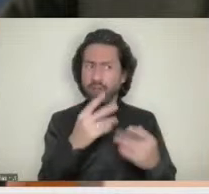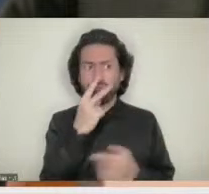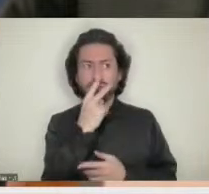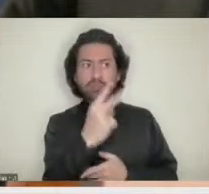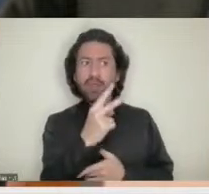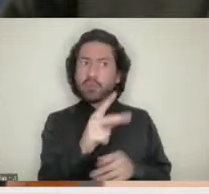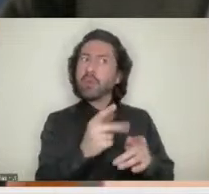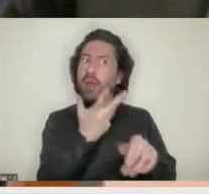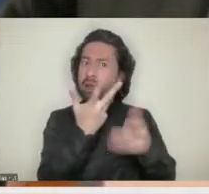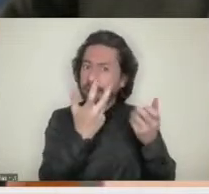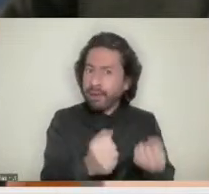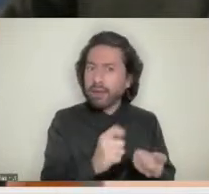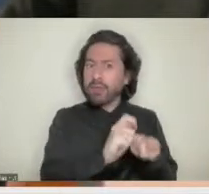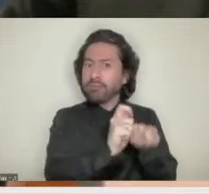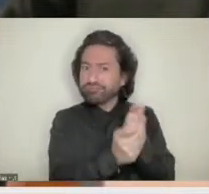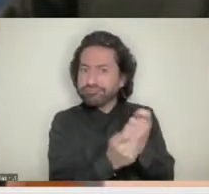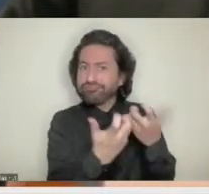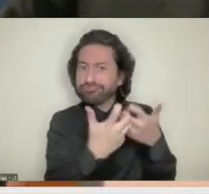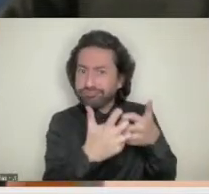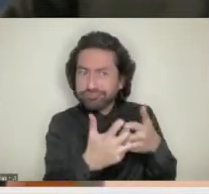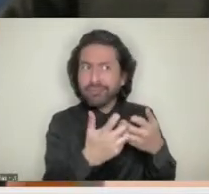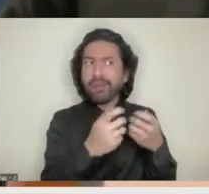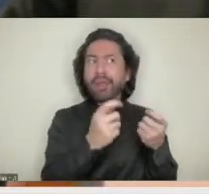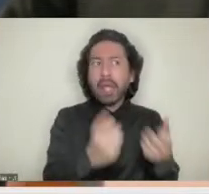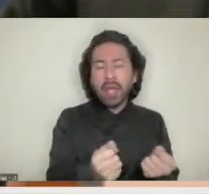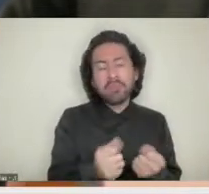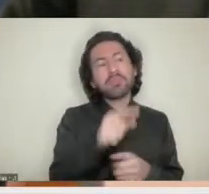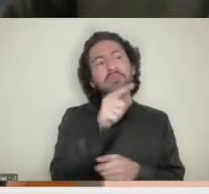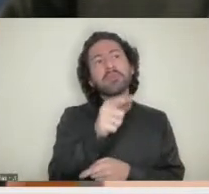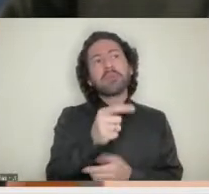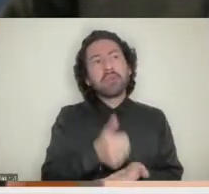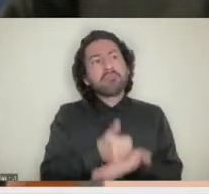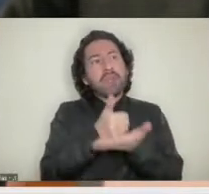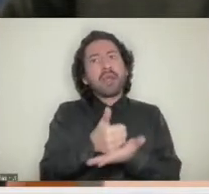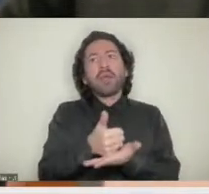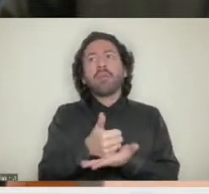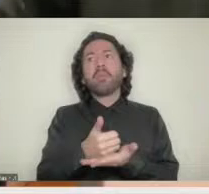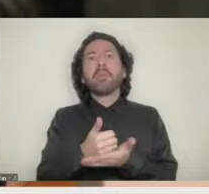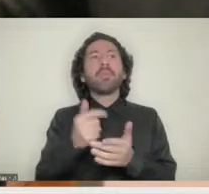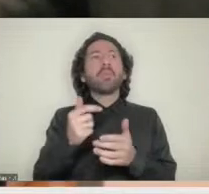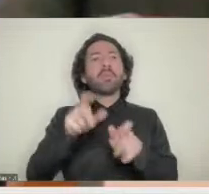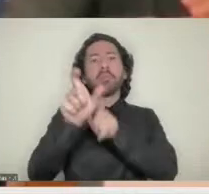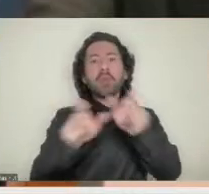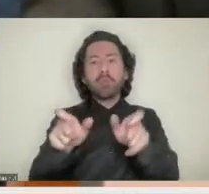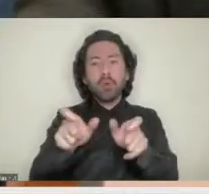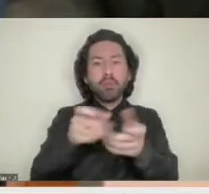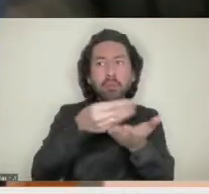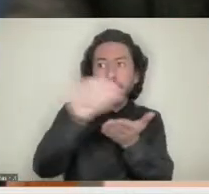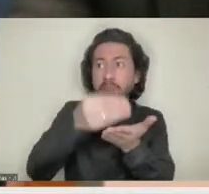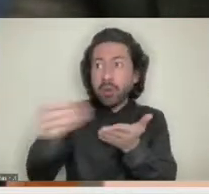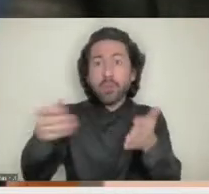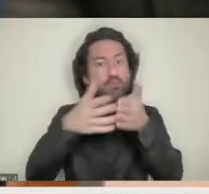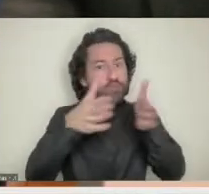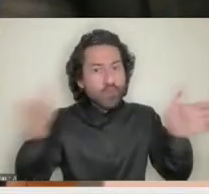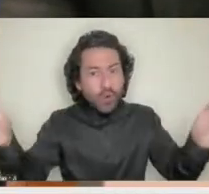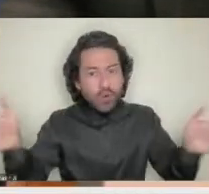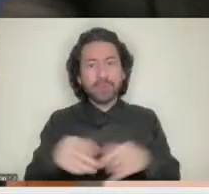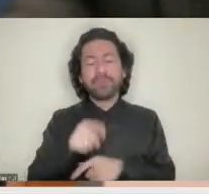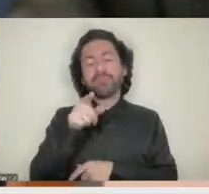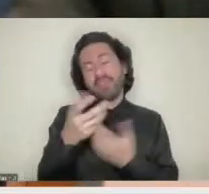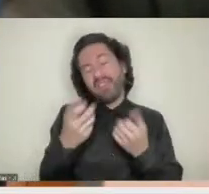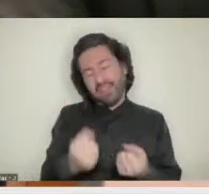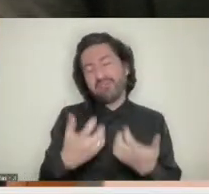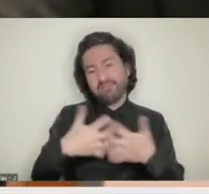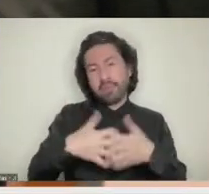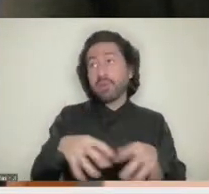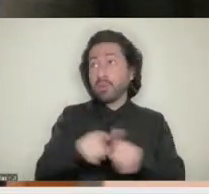And that has had several adjustments and has raised coverage. But there are mechanisms, and there